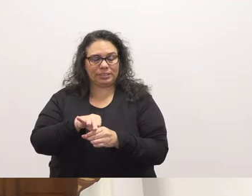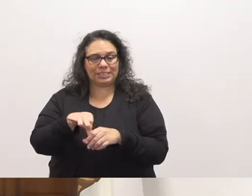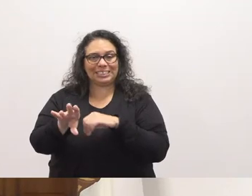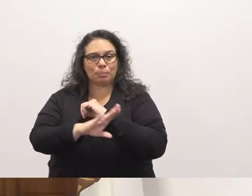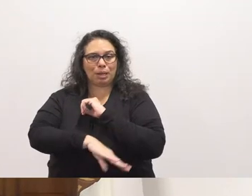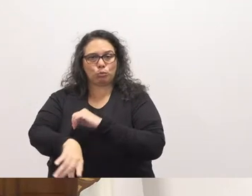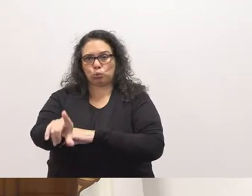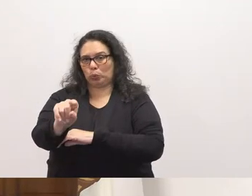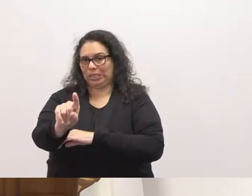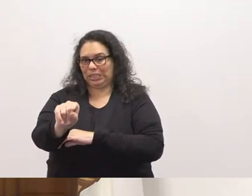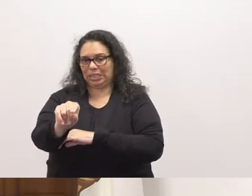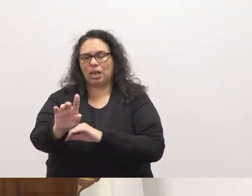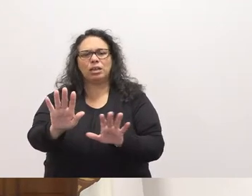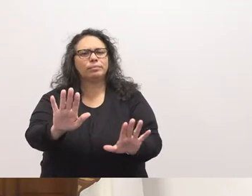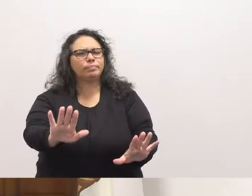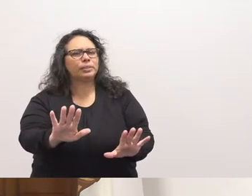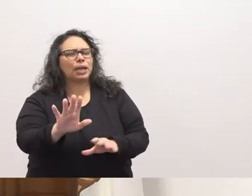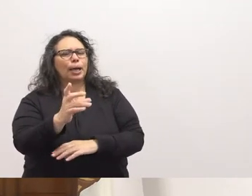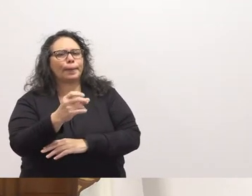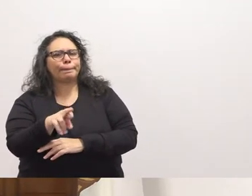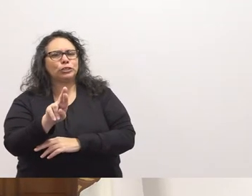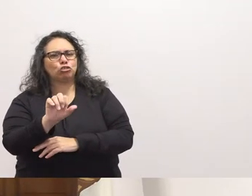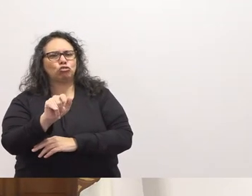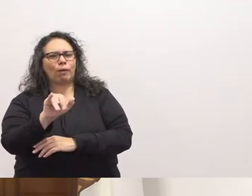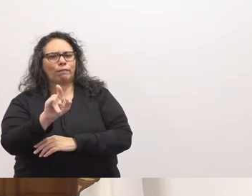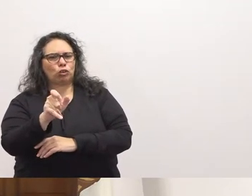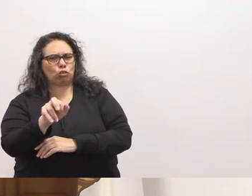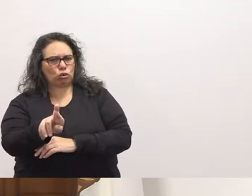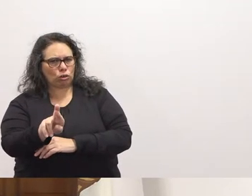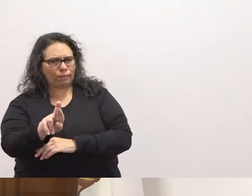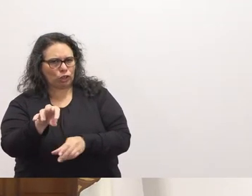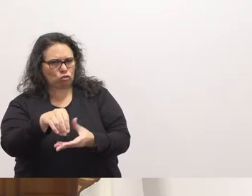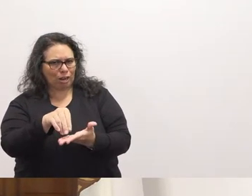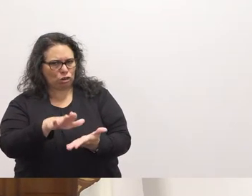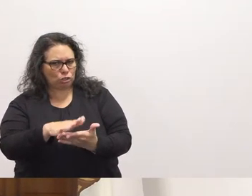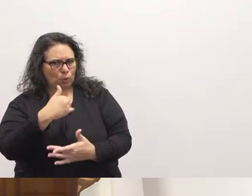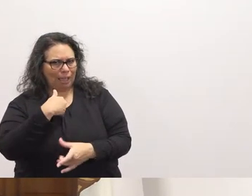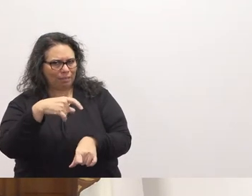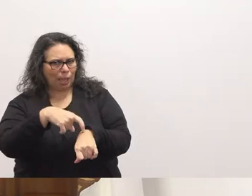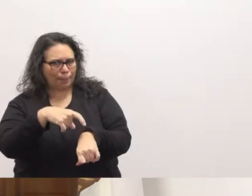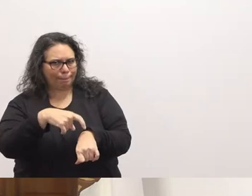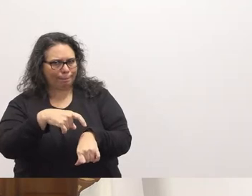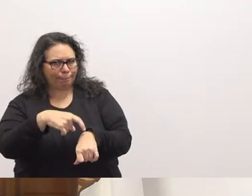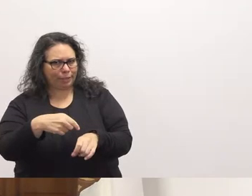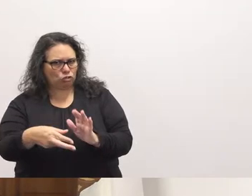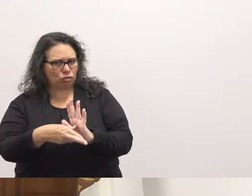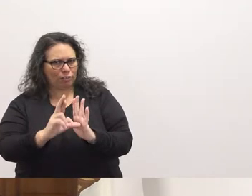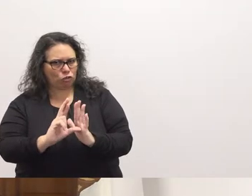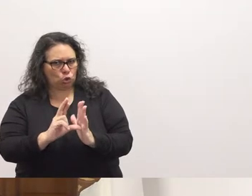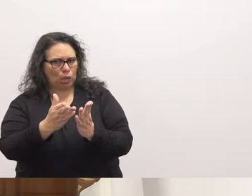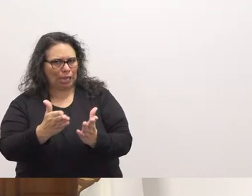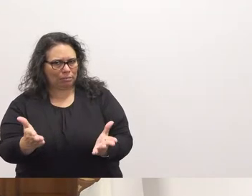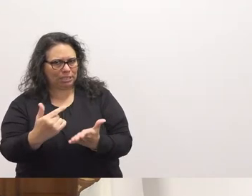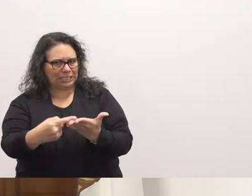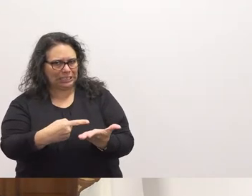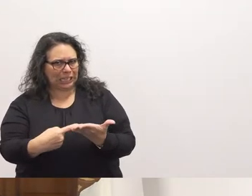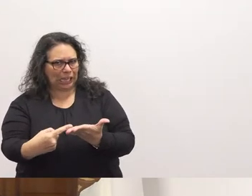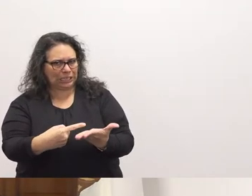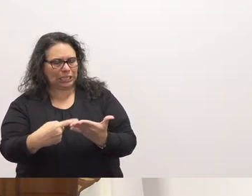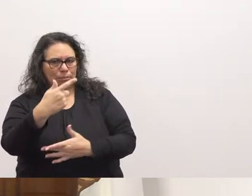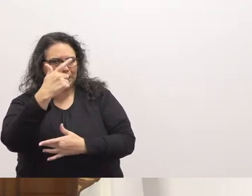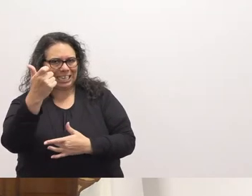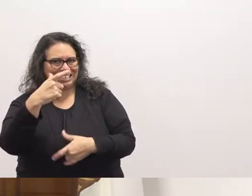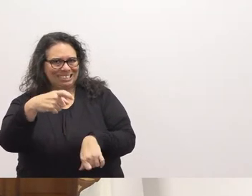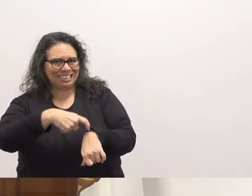September 20th. And Mr. Strumford, just for the record, so that we have time to review the item and discuss the item, because